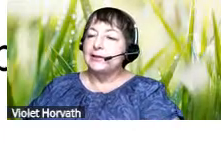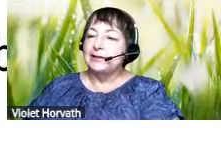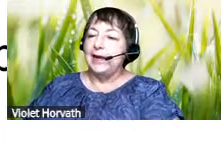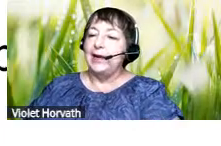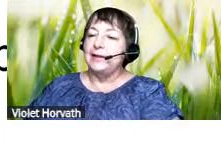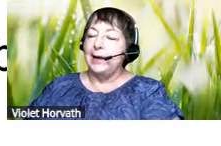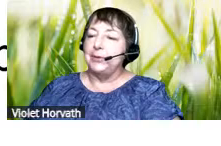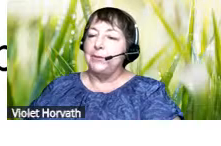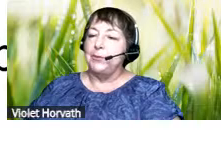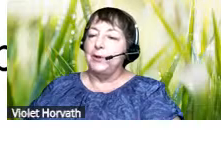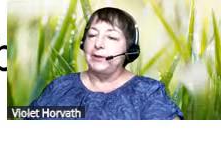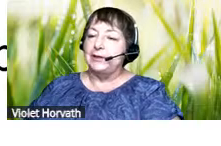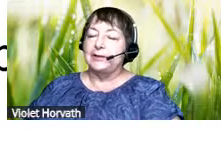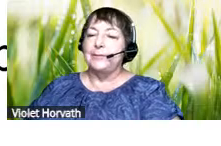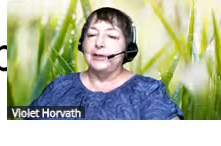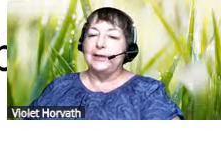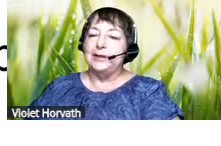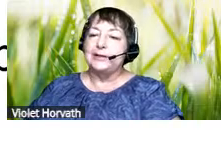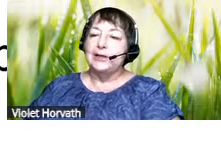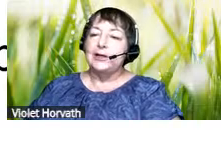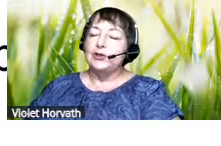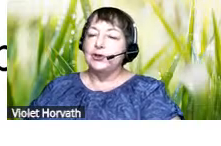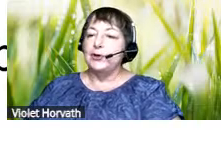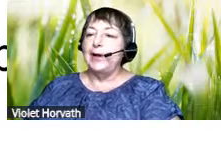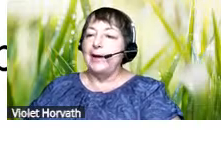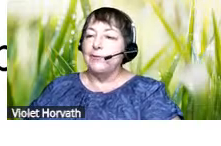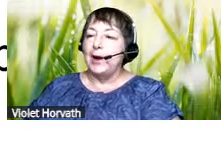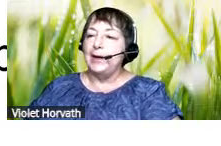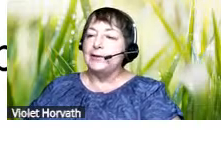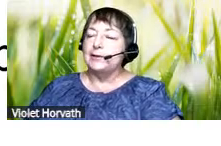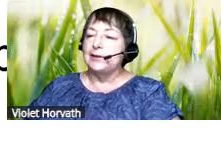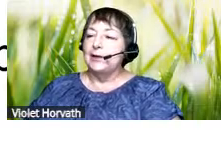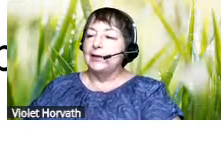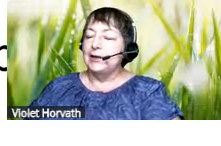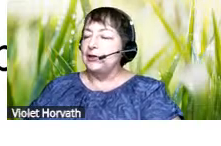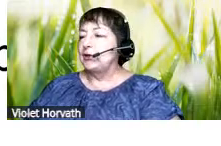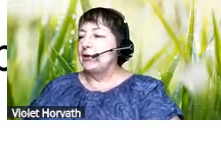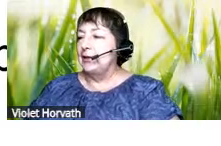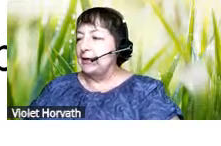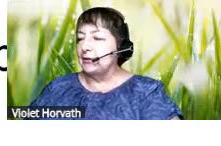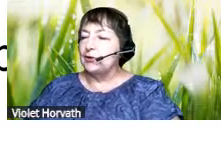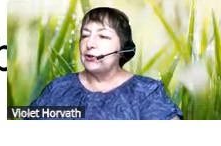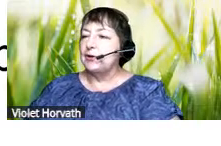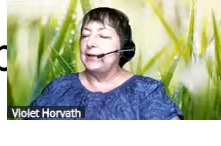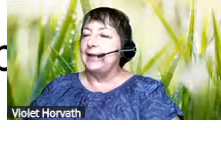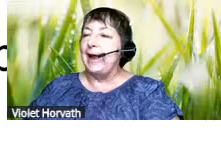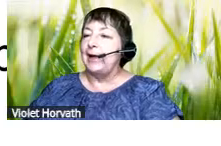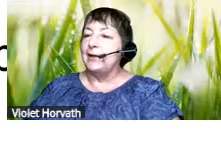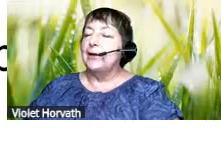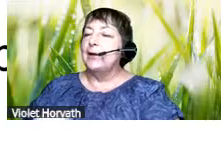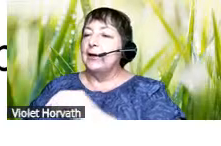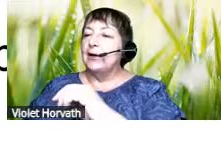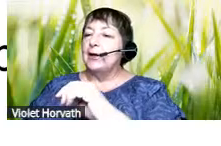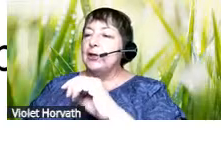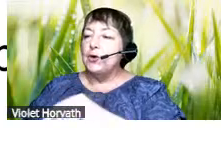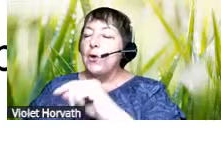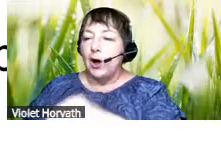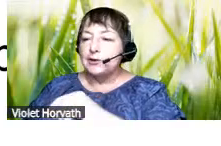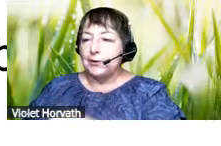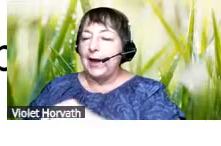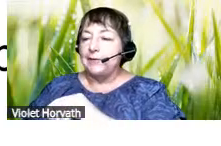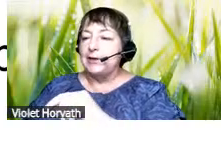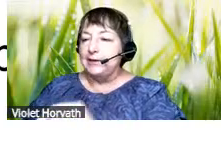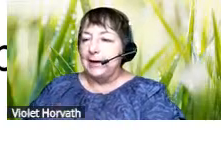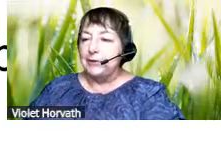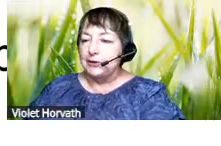just say that people with disabilities should have rights, they should this or should that. You